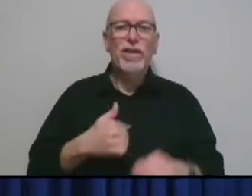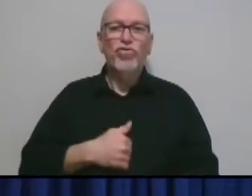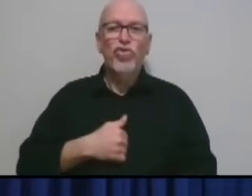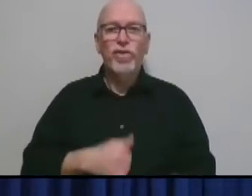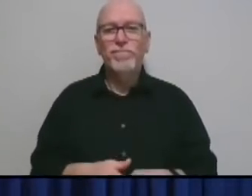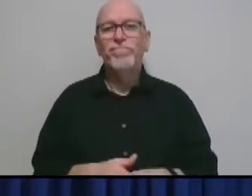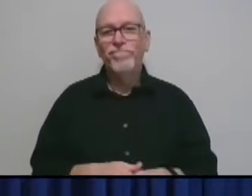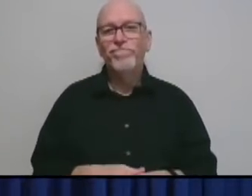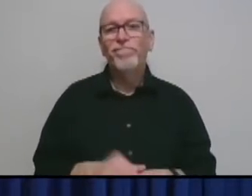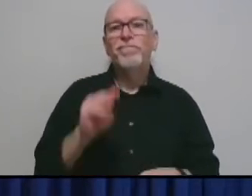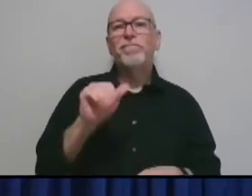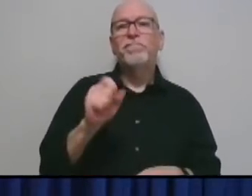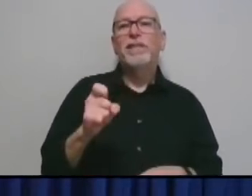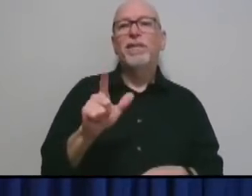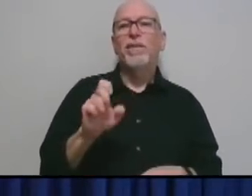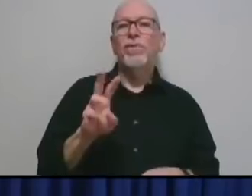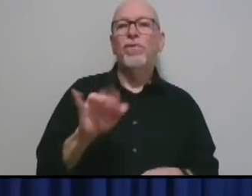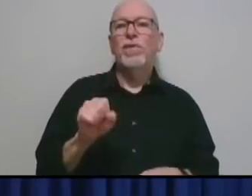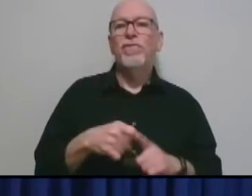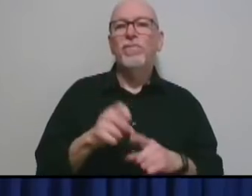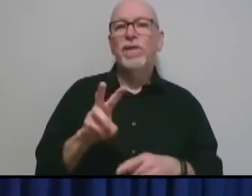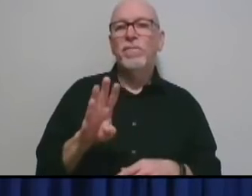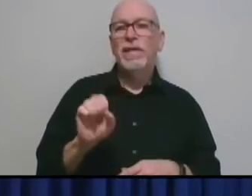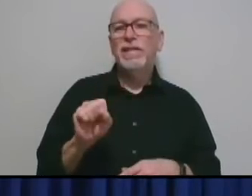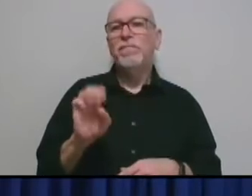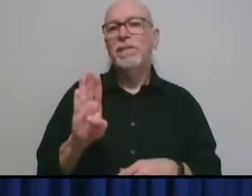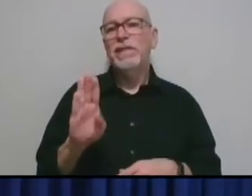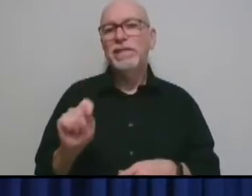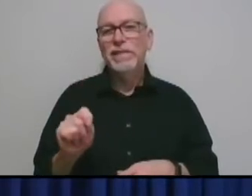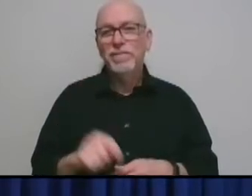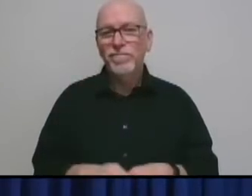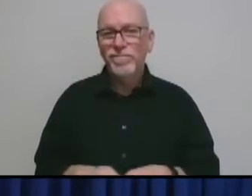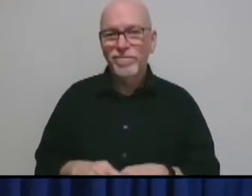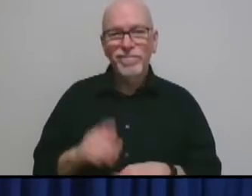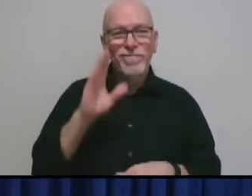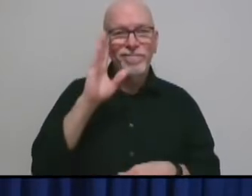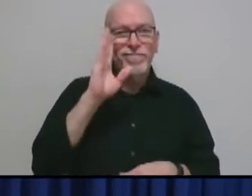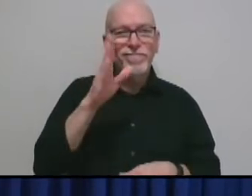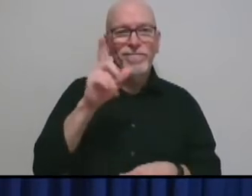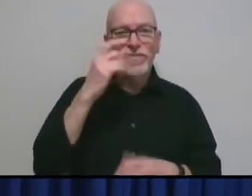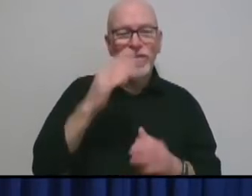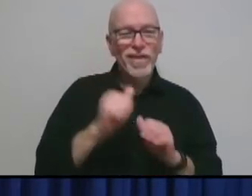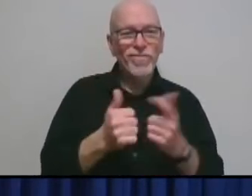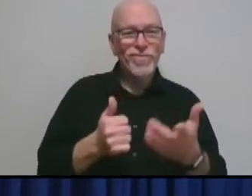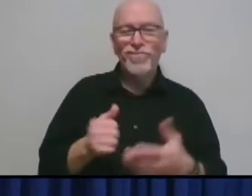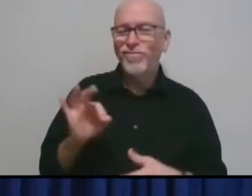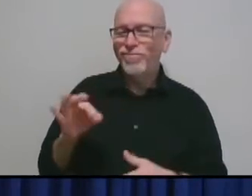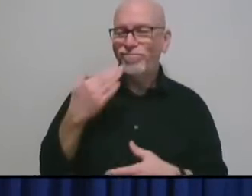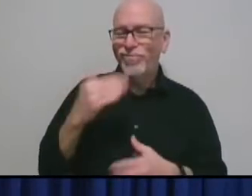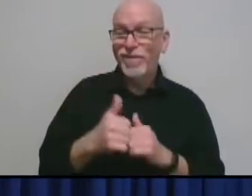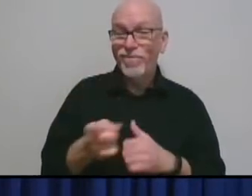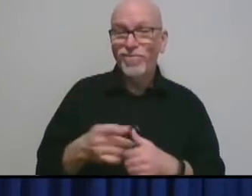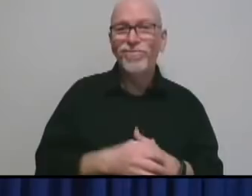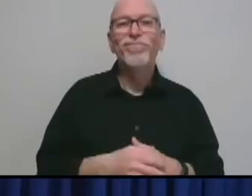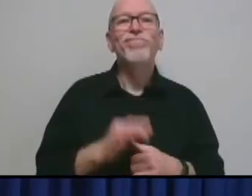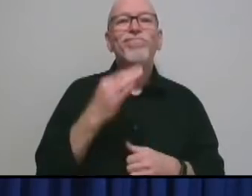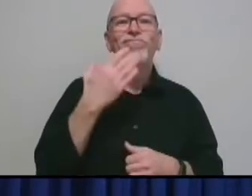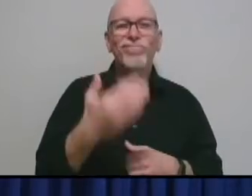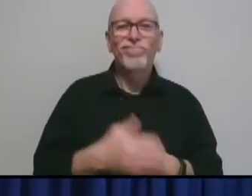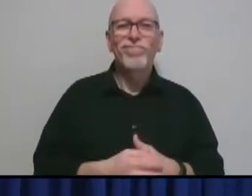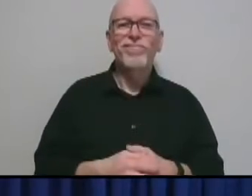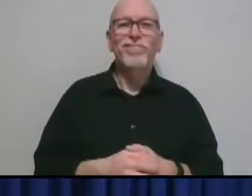Lewis, WSBT. Good afternoon. Good afternoon, Governor. How are you? Very good. Yourself? Pretty good,